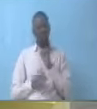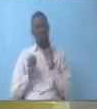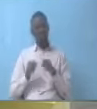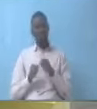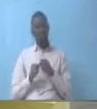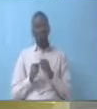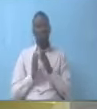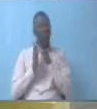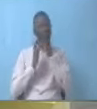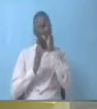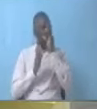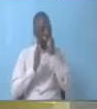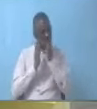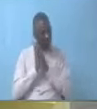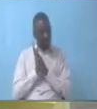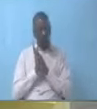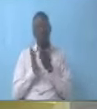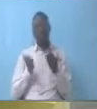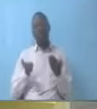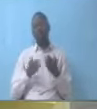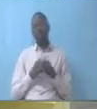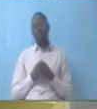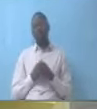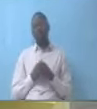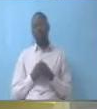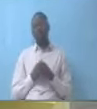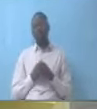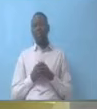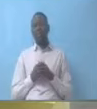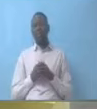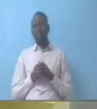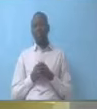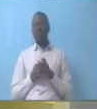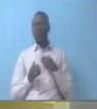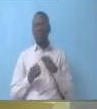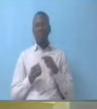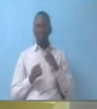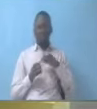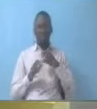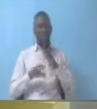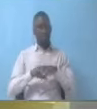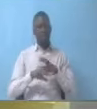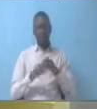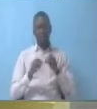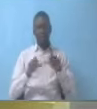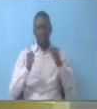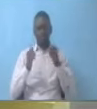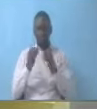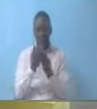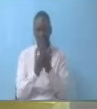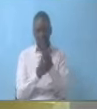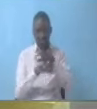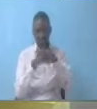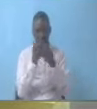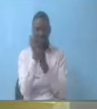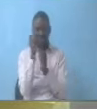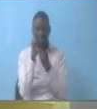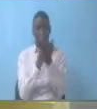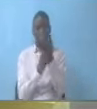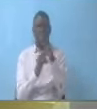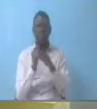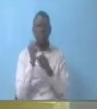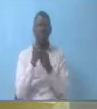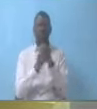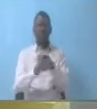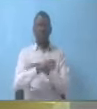defé letter bi muna ama dal duma nelaw. I took my card, took ablution. Ma dal di japp. Then opened the letter. Ma